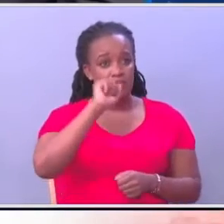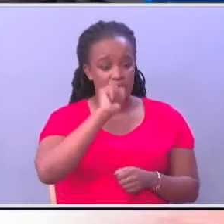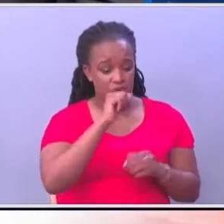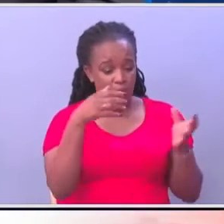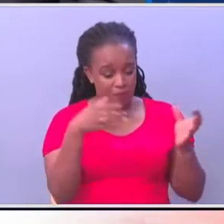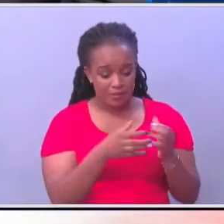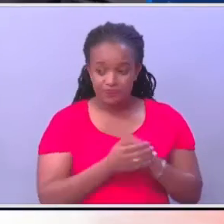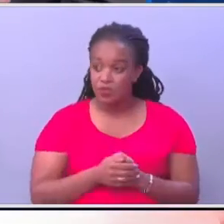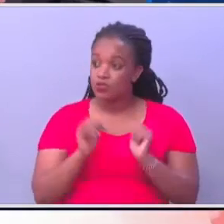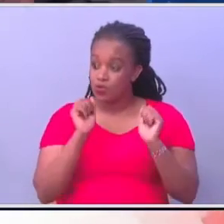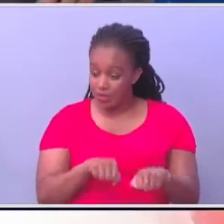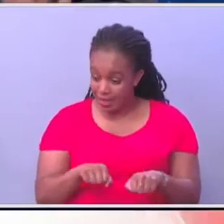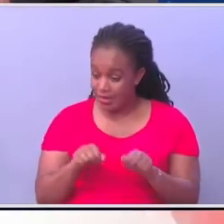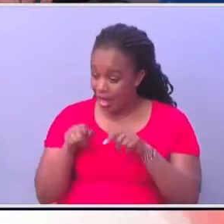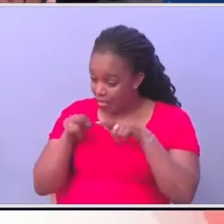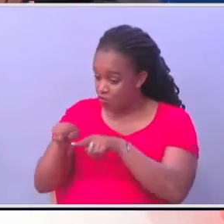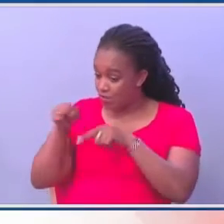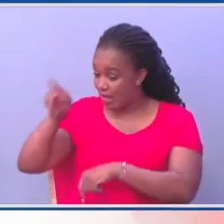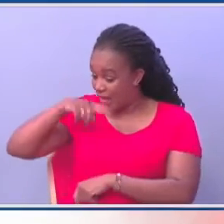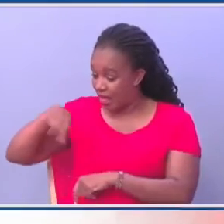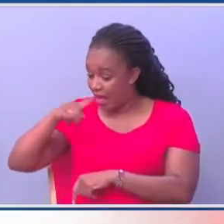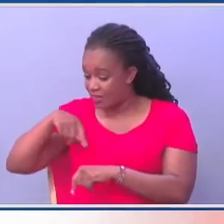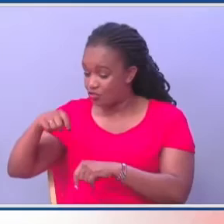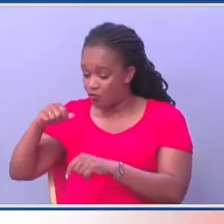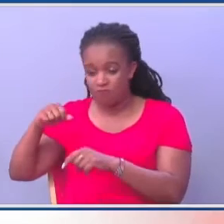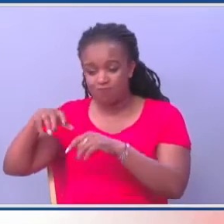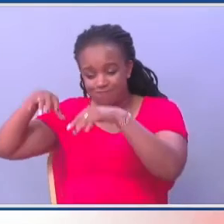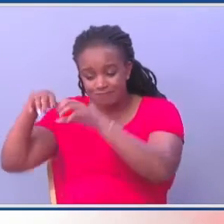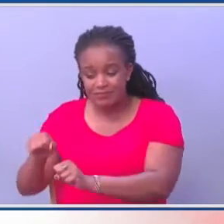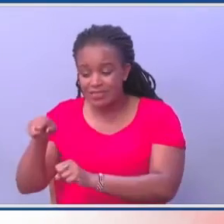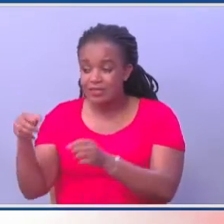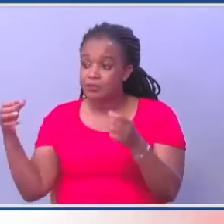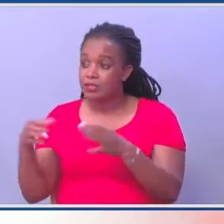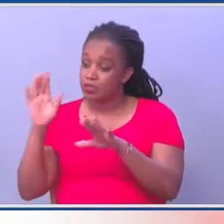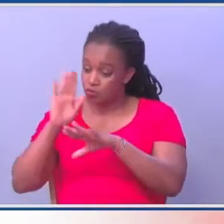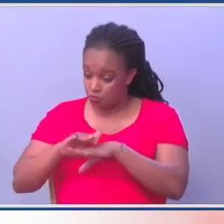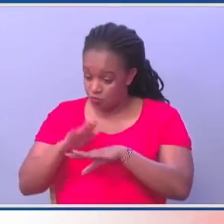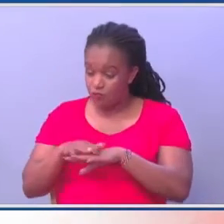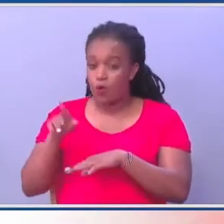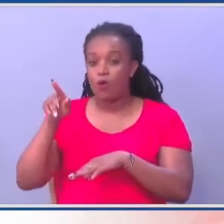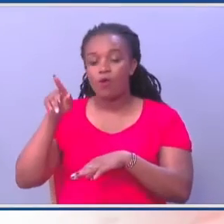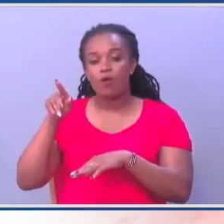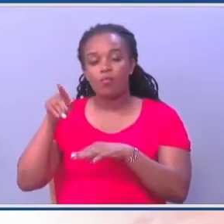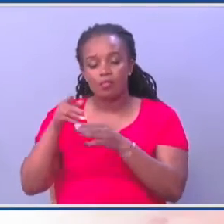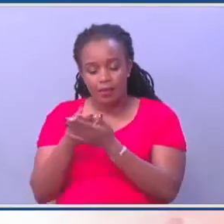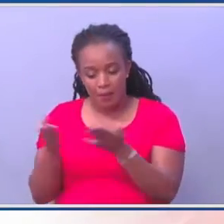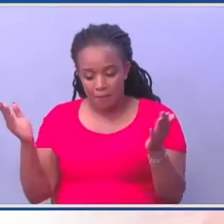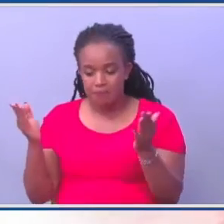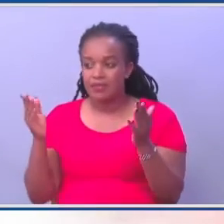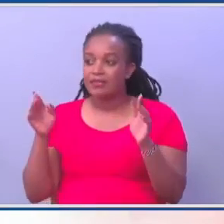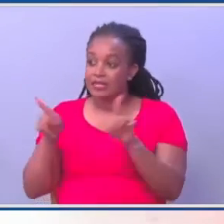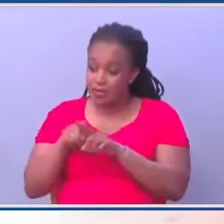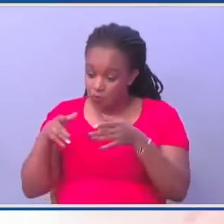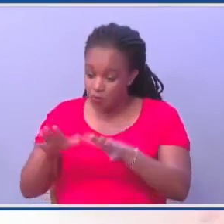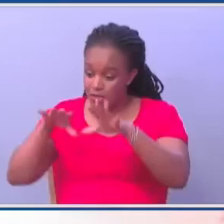matter. You can accuse us of coup, whatever I say. It was good for the goose, is good for the gander. That's the way he took over the